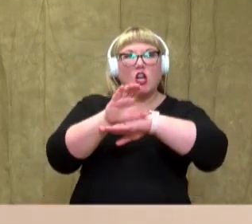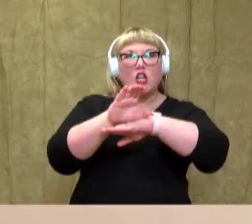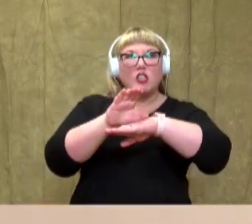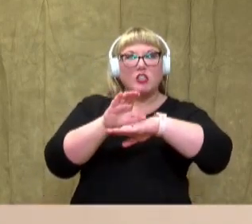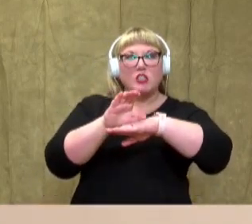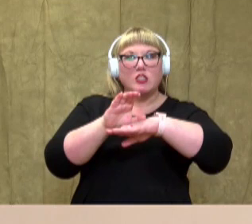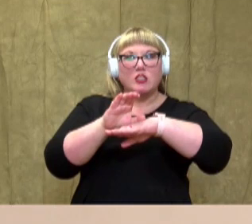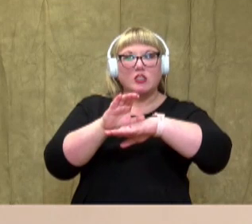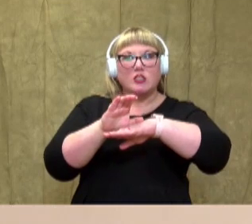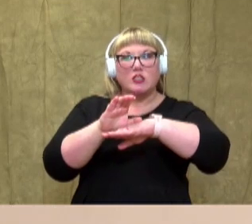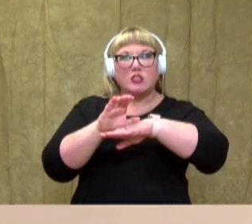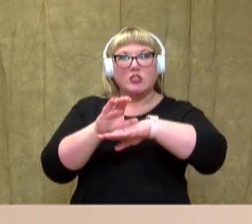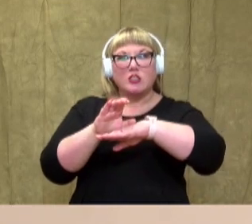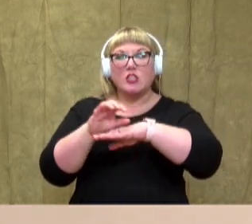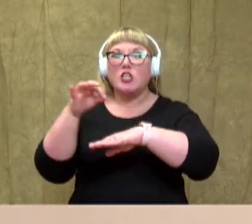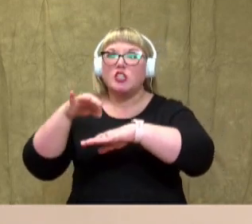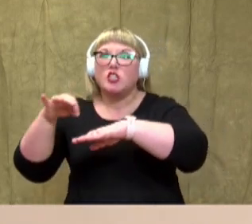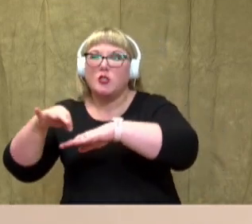Now say the word chip.